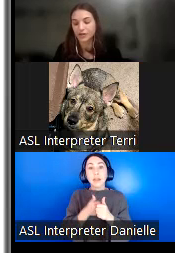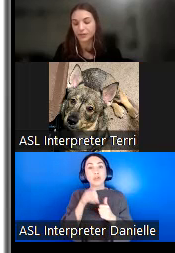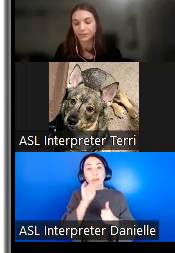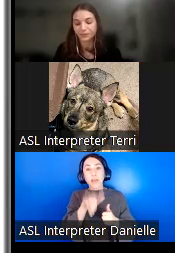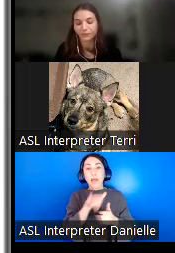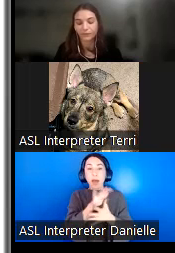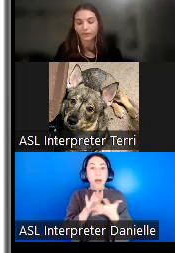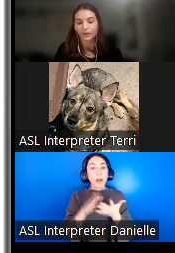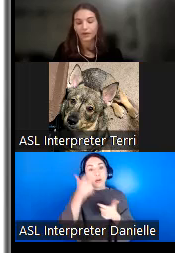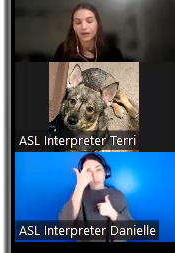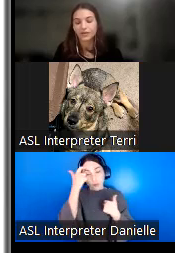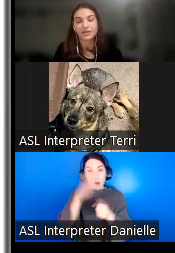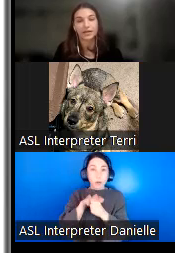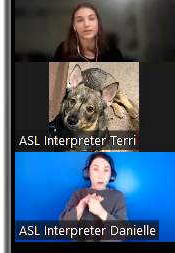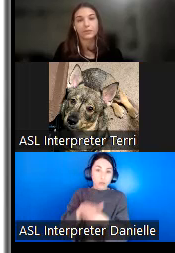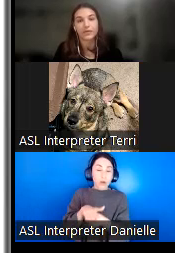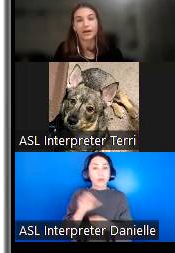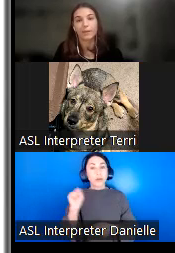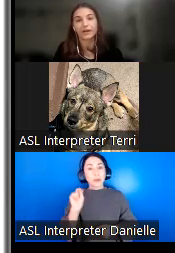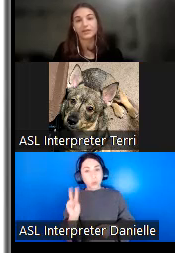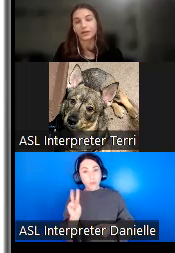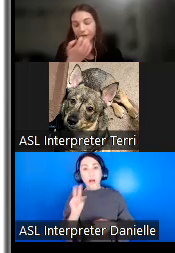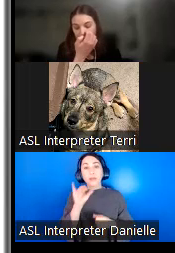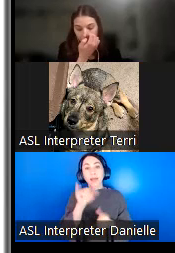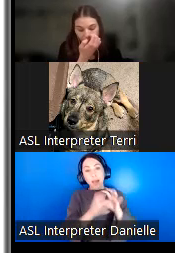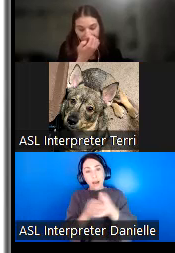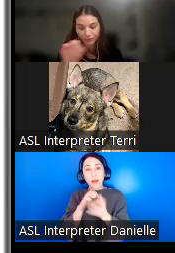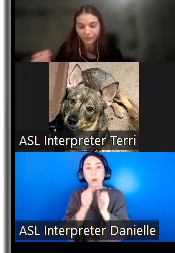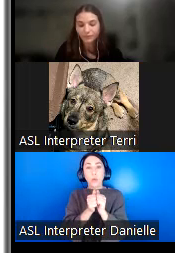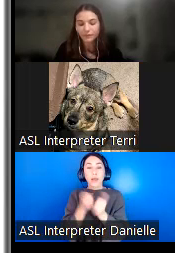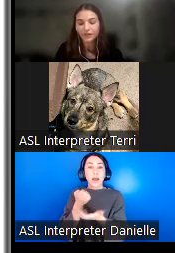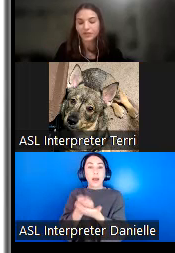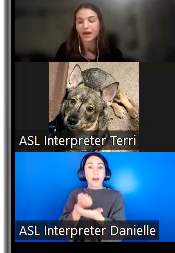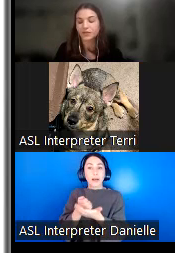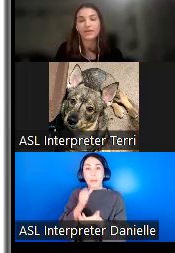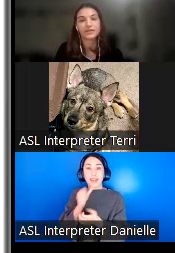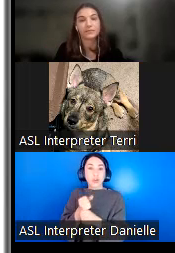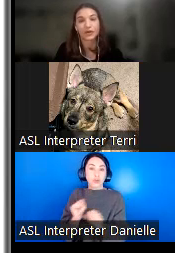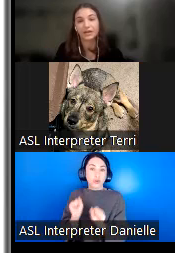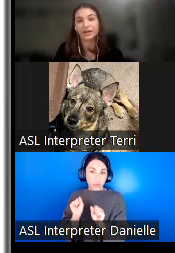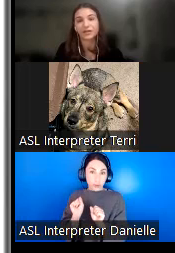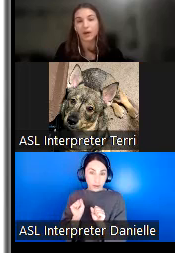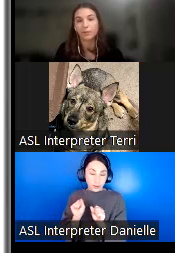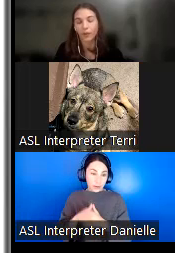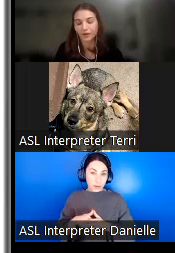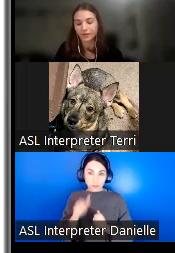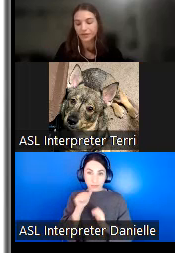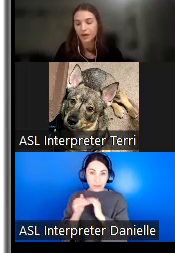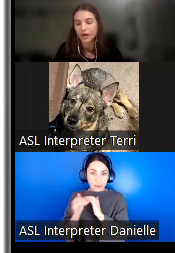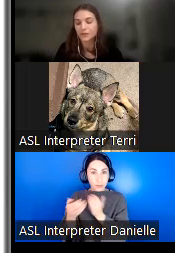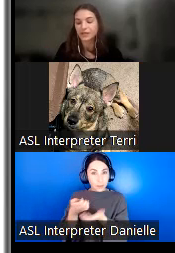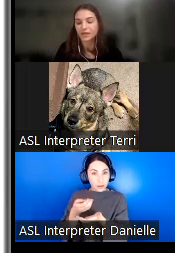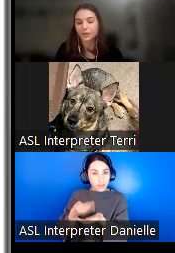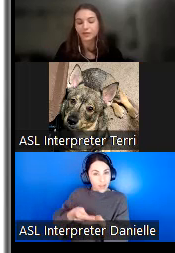trauma and oppression intersect with economic insecurity. And so that's why this training is so